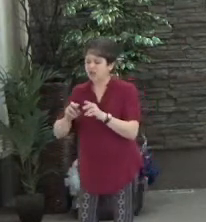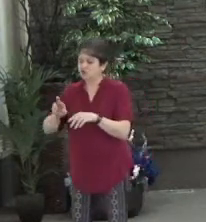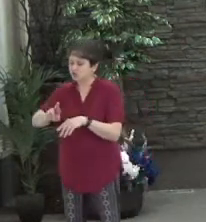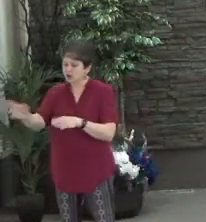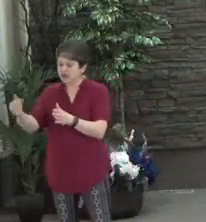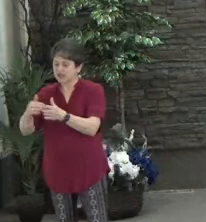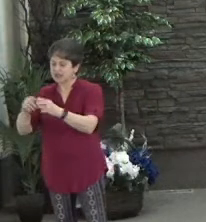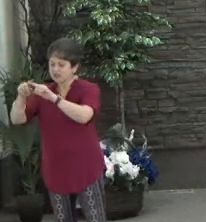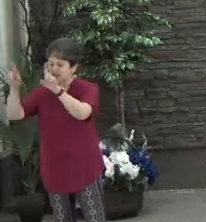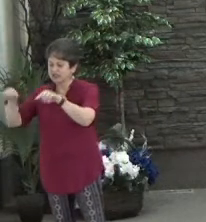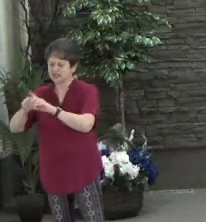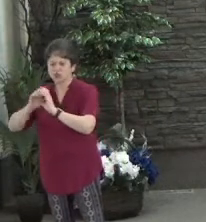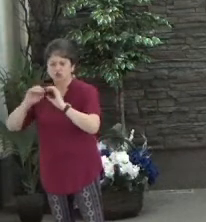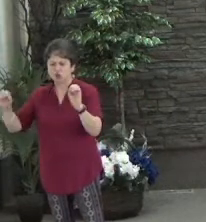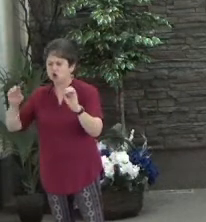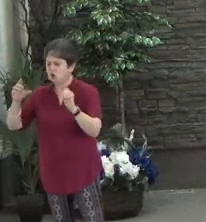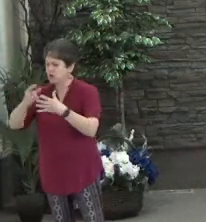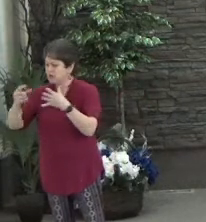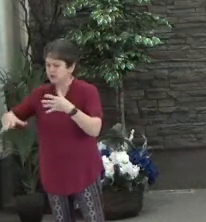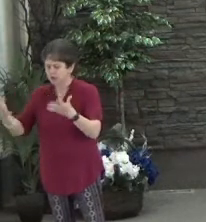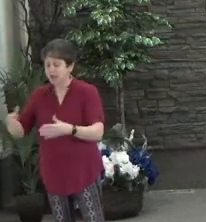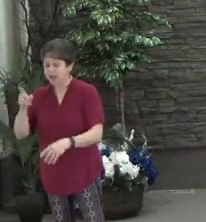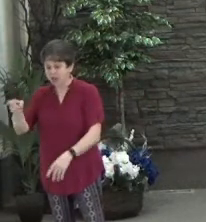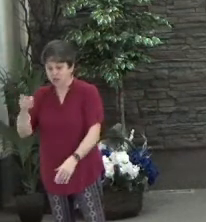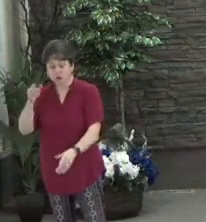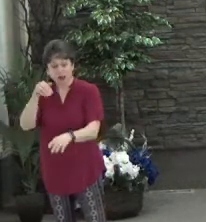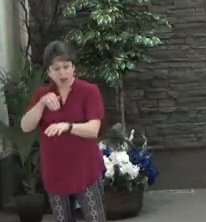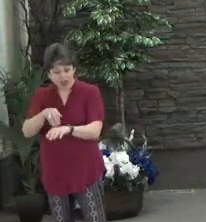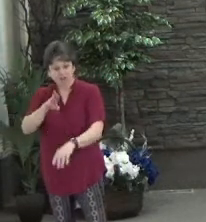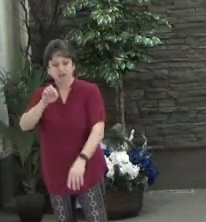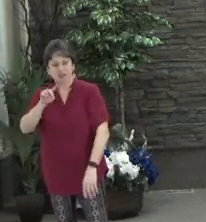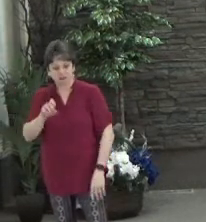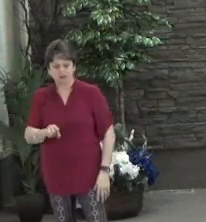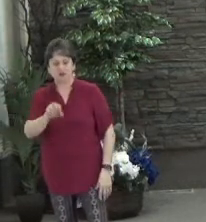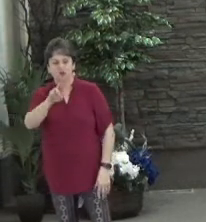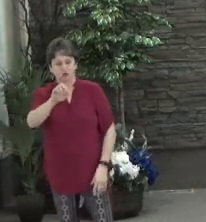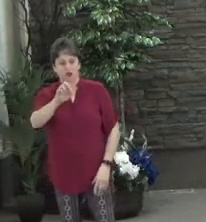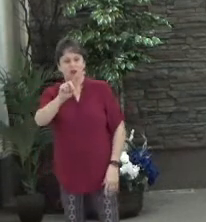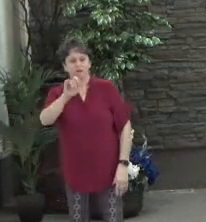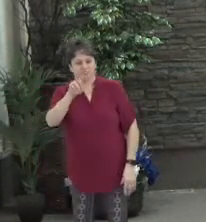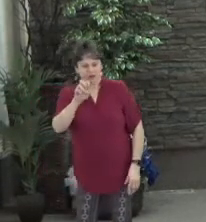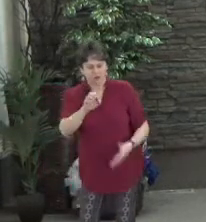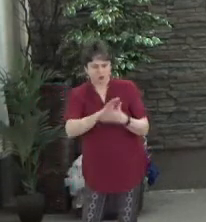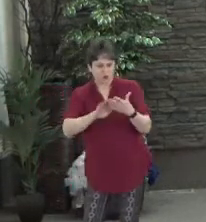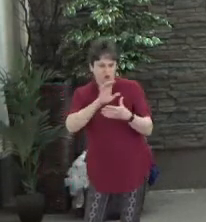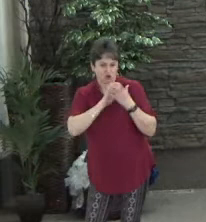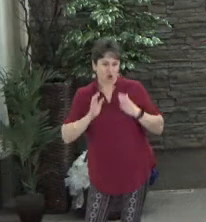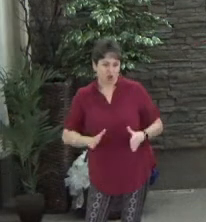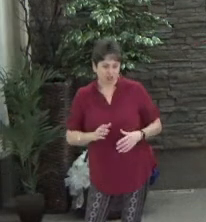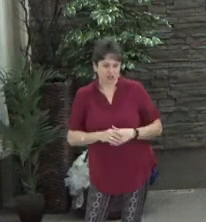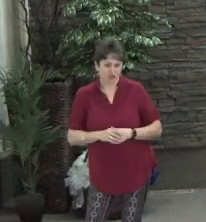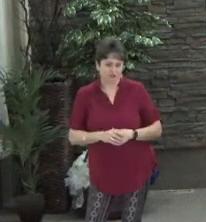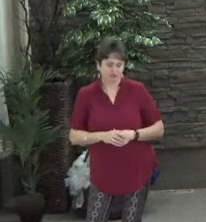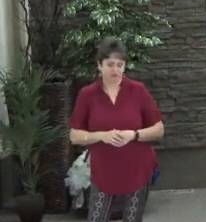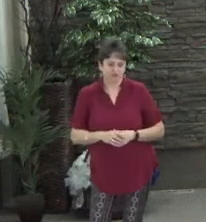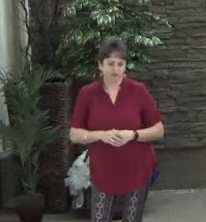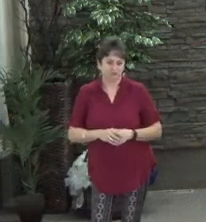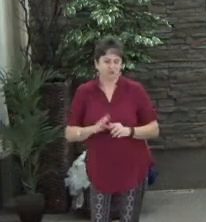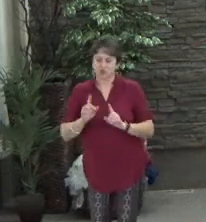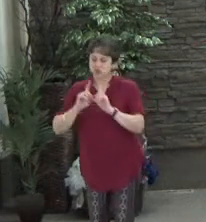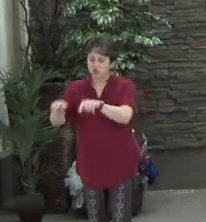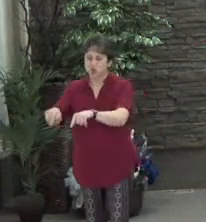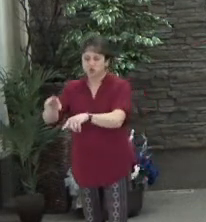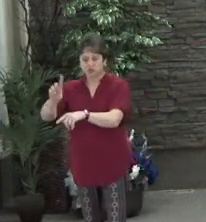right at the sign No Dumping Here, and you are right at the campus of Radville Christian College. Just go to the